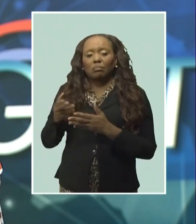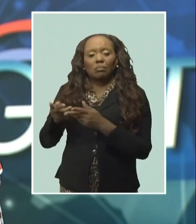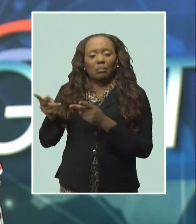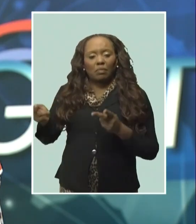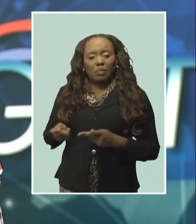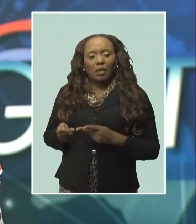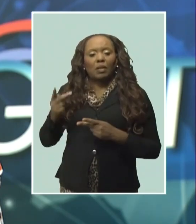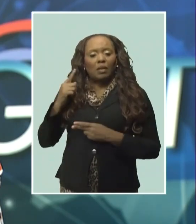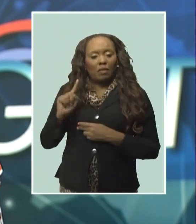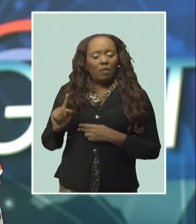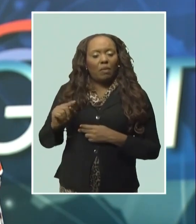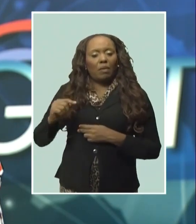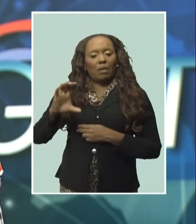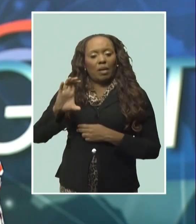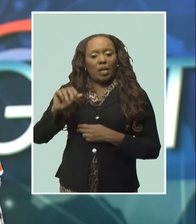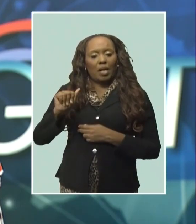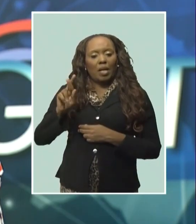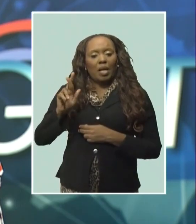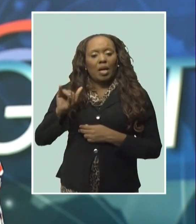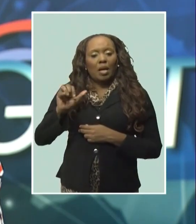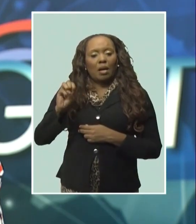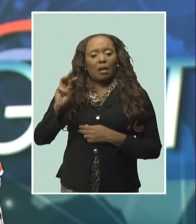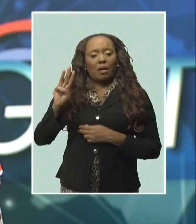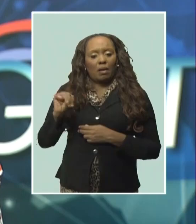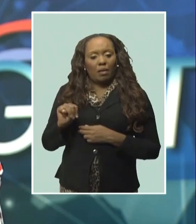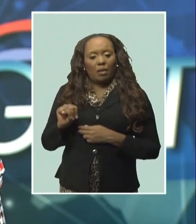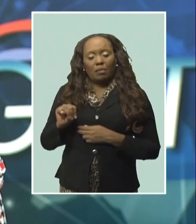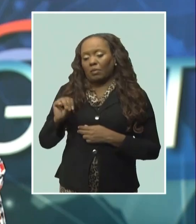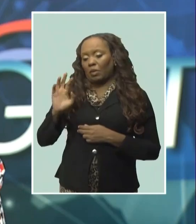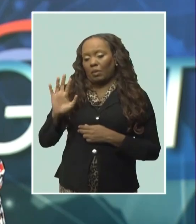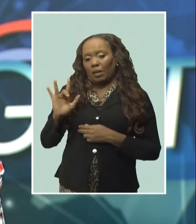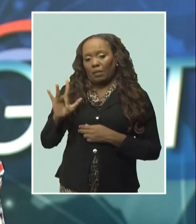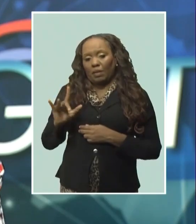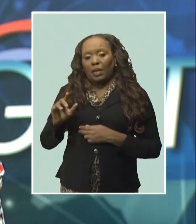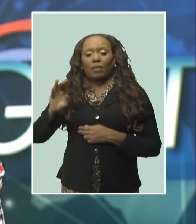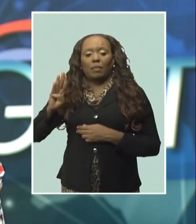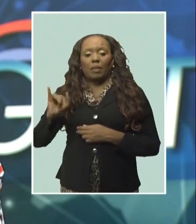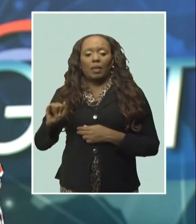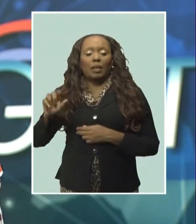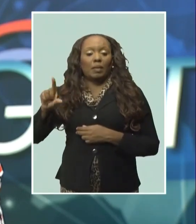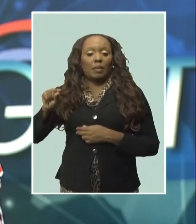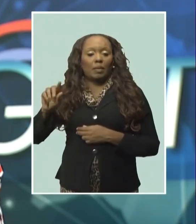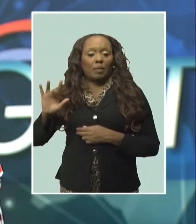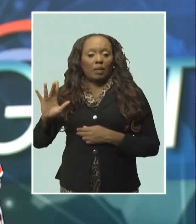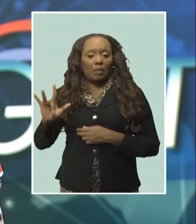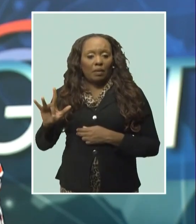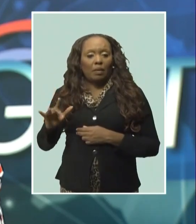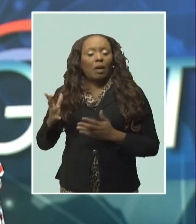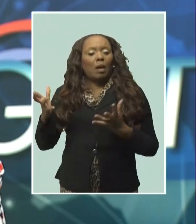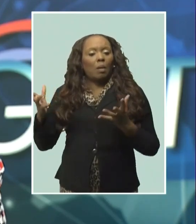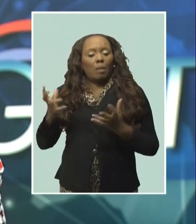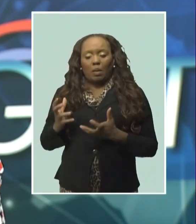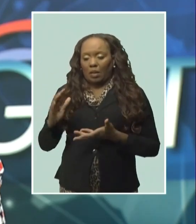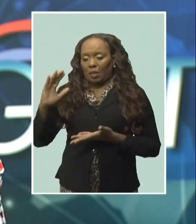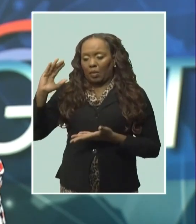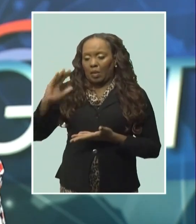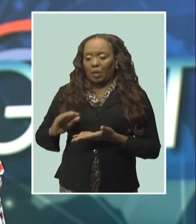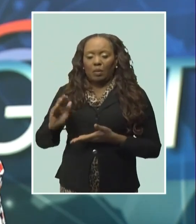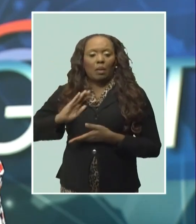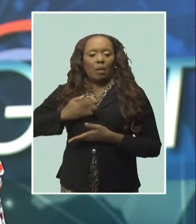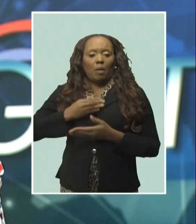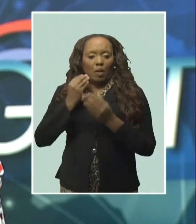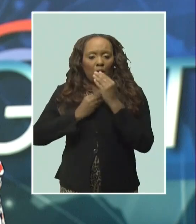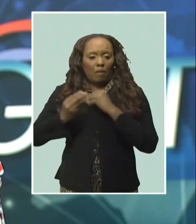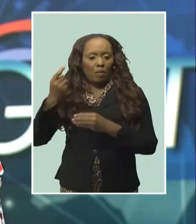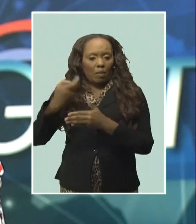to Caricom's 25 by 2025 initiative aimed at reducing the region's food import bill. Since the announcement